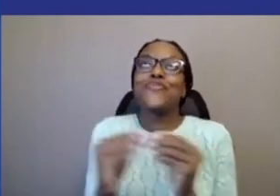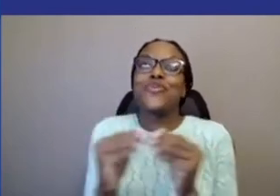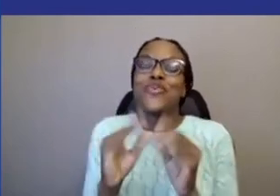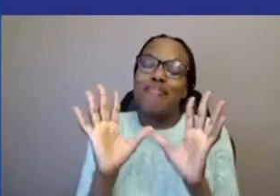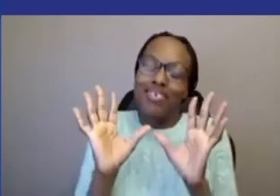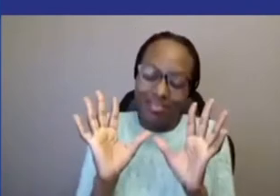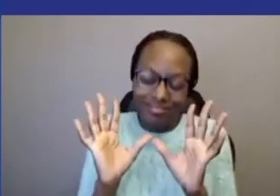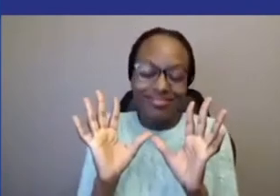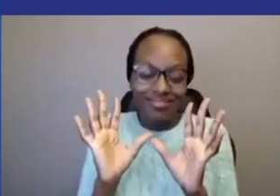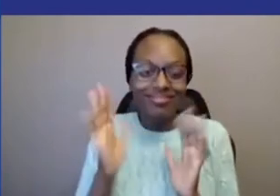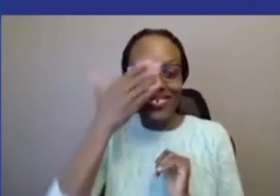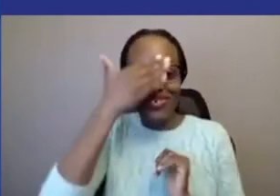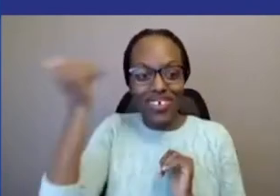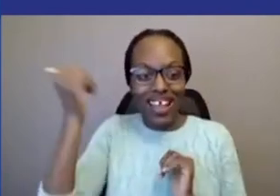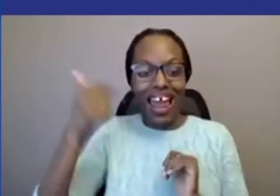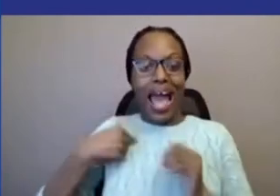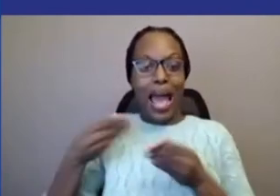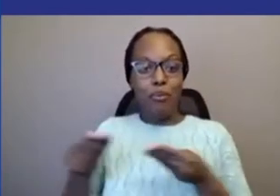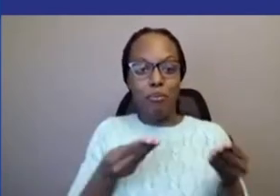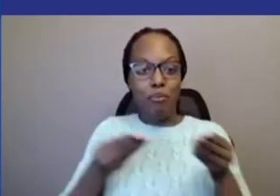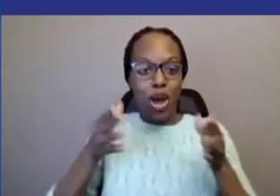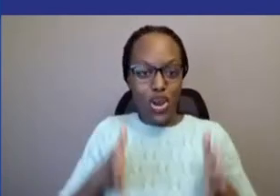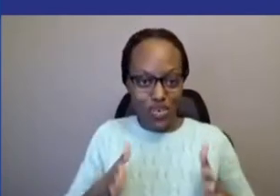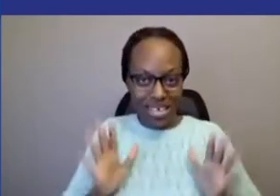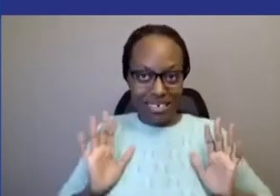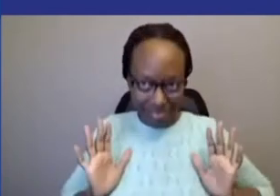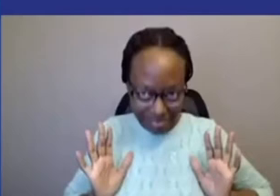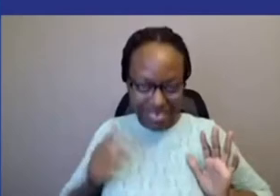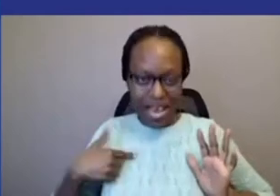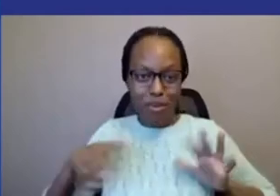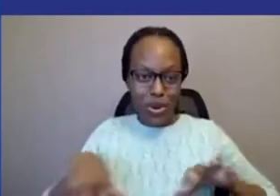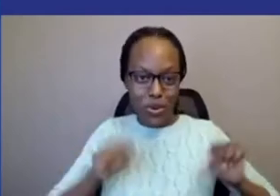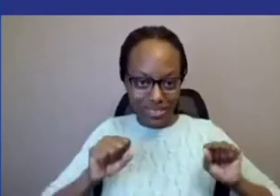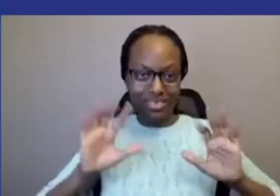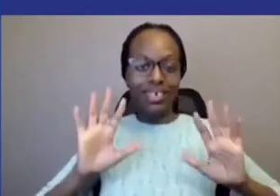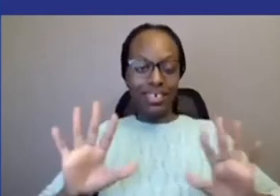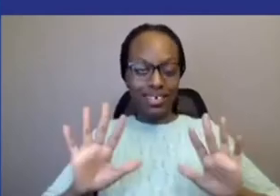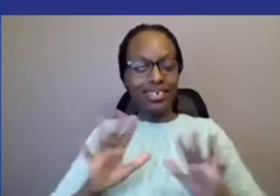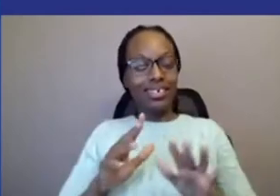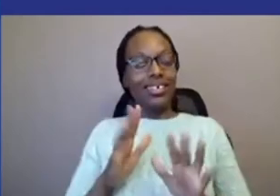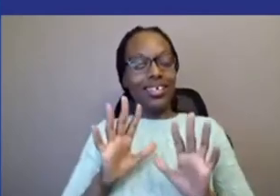I keep forgetting that I'm moderating and I'm hosting, so I need to get my life together. But